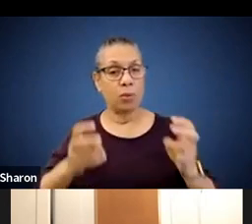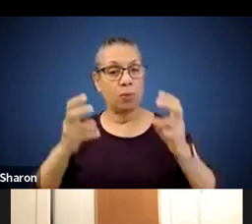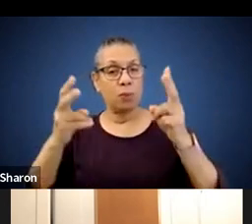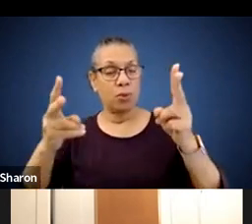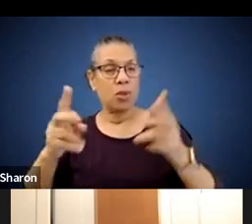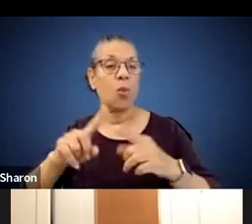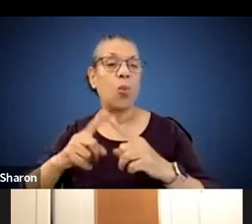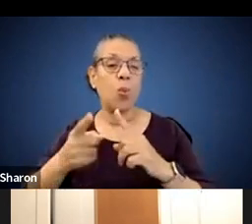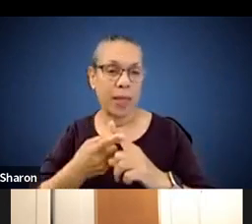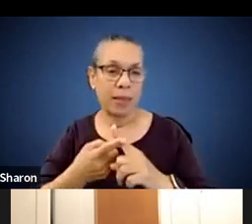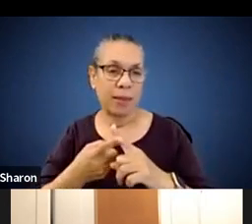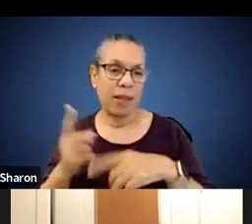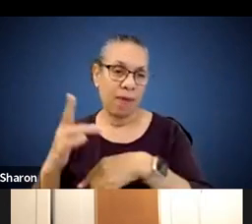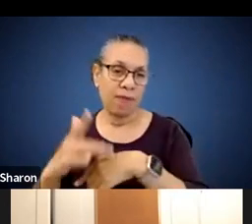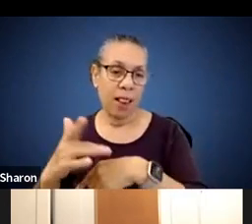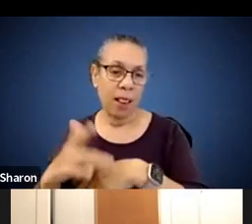available